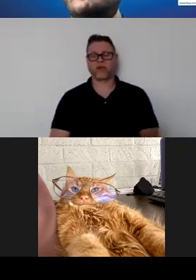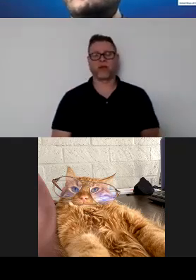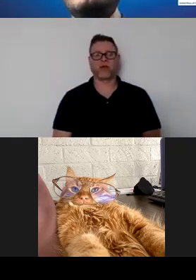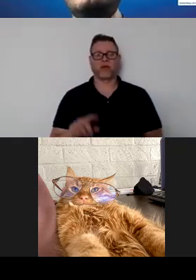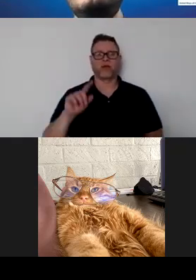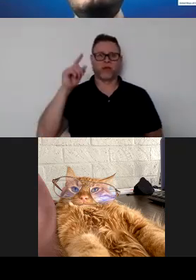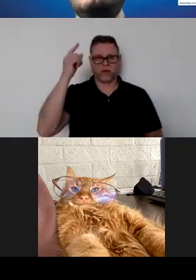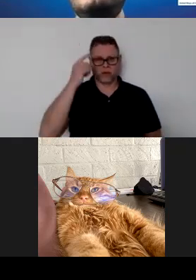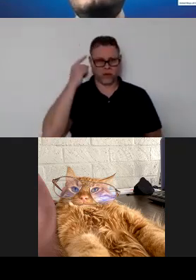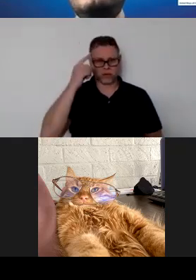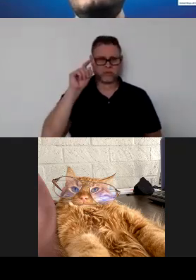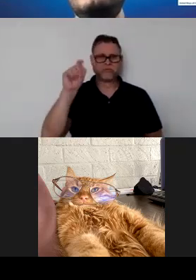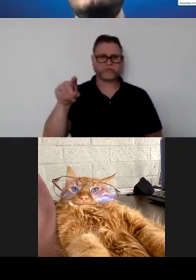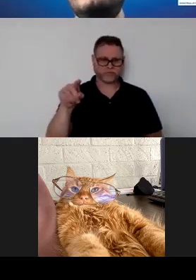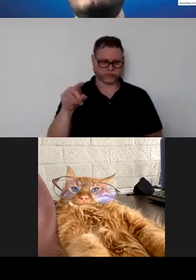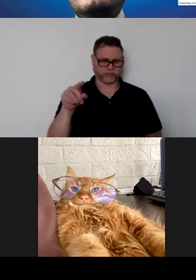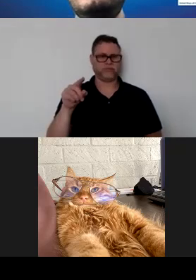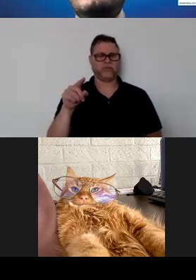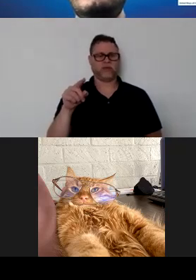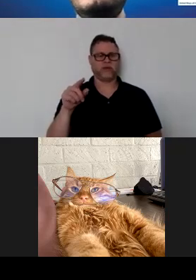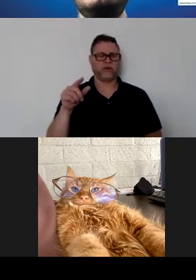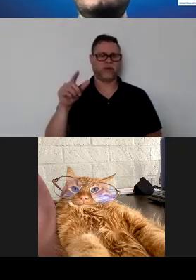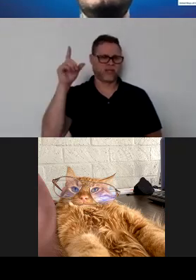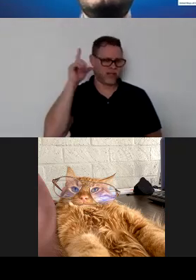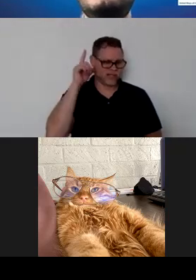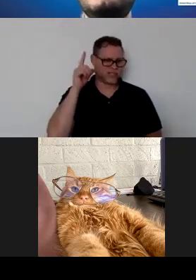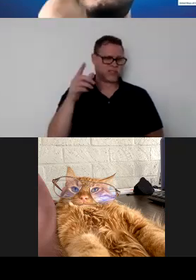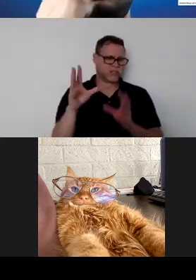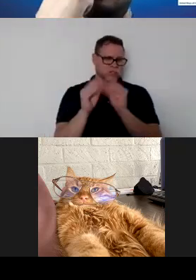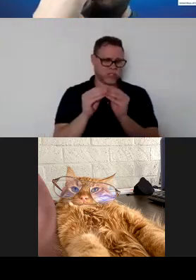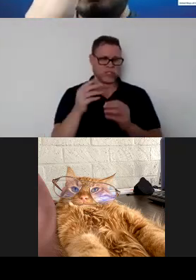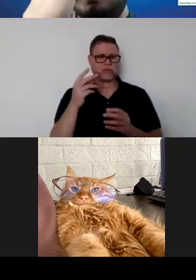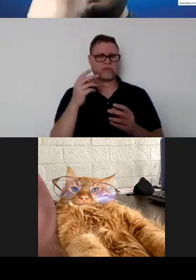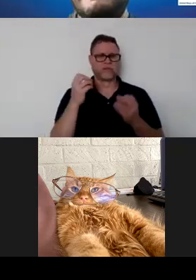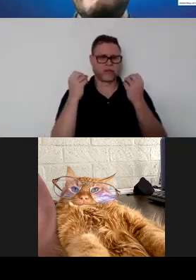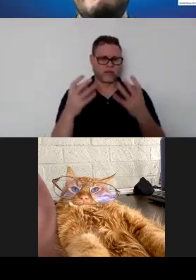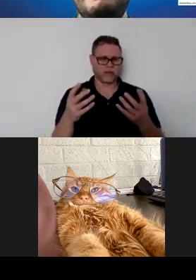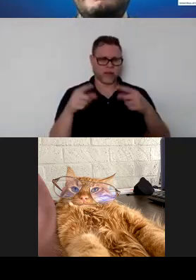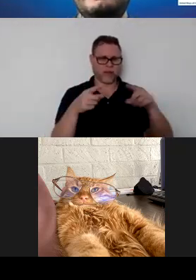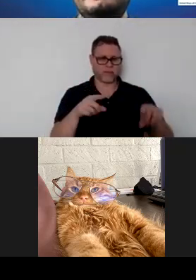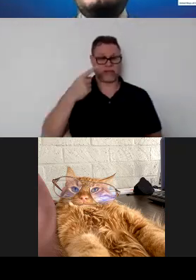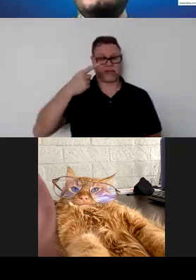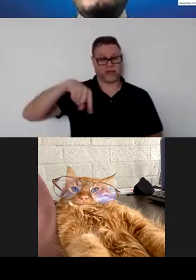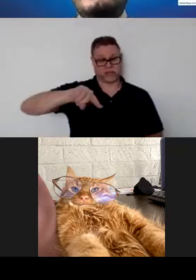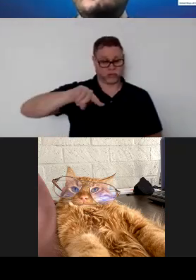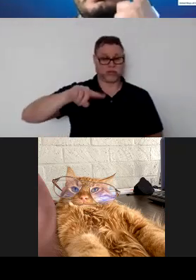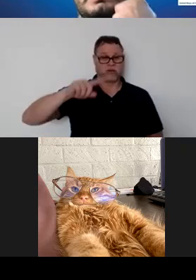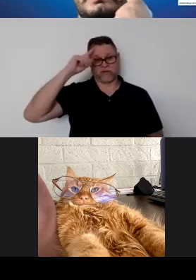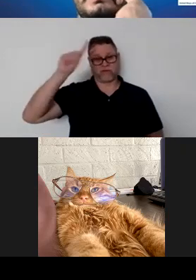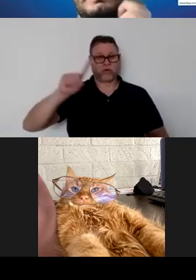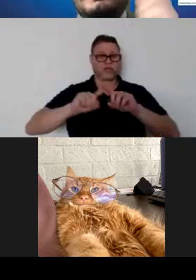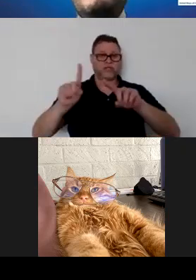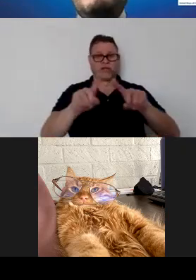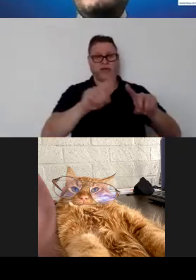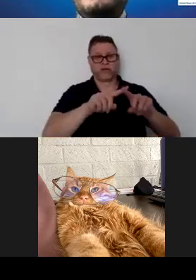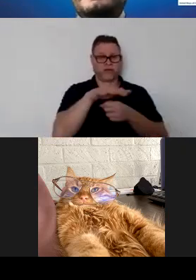Jose, I think there were the listening sessions you just mentioned. It looks like a lot of them are happening next week for different regions throughout